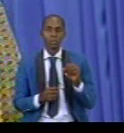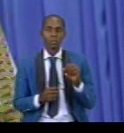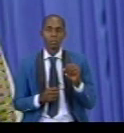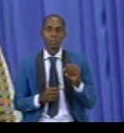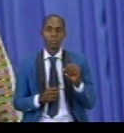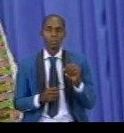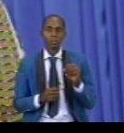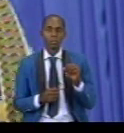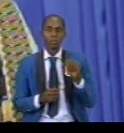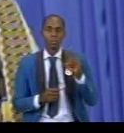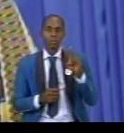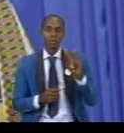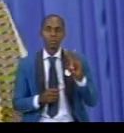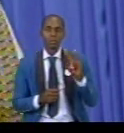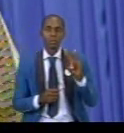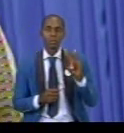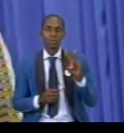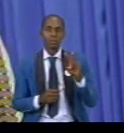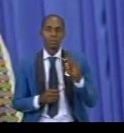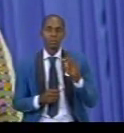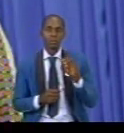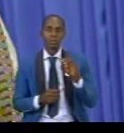2027 during